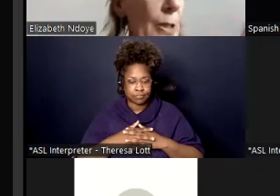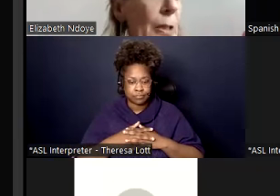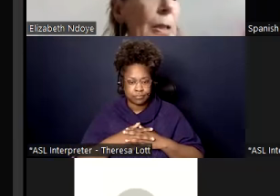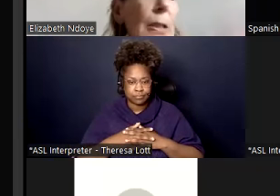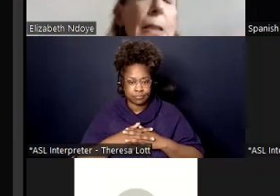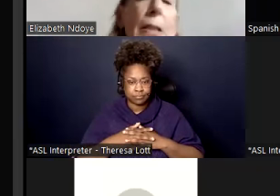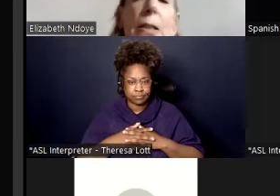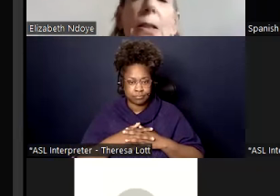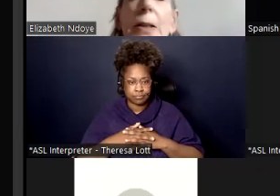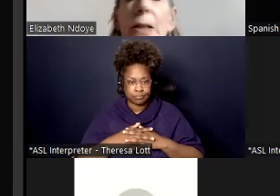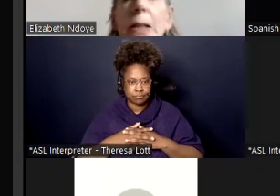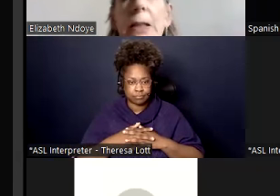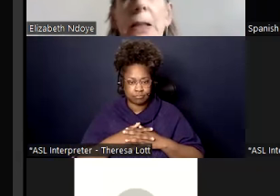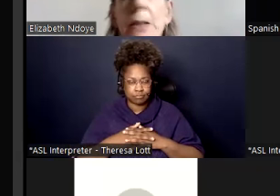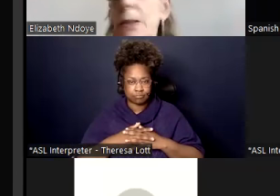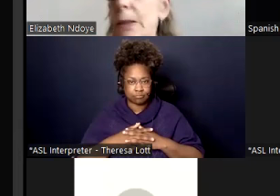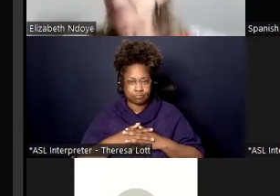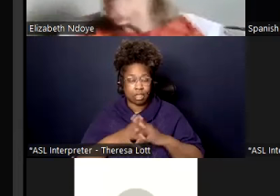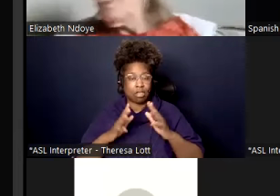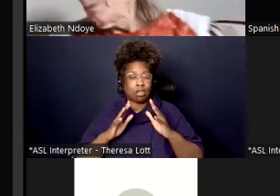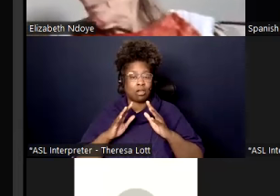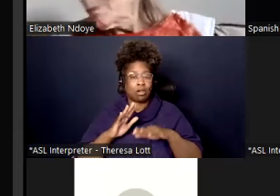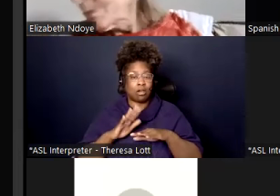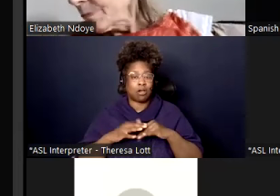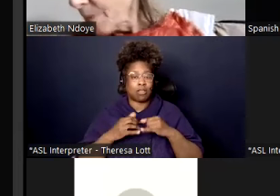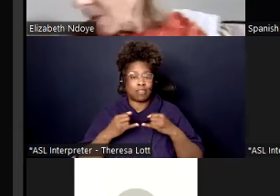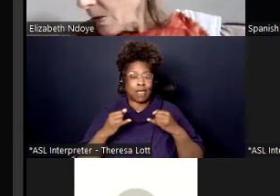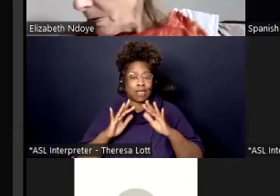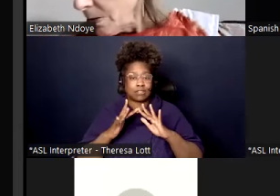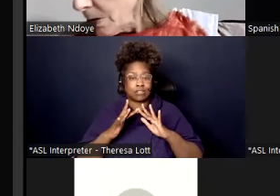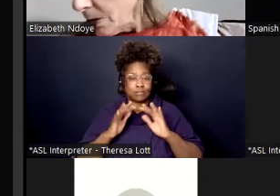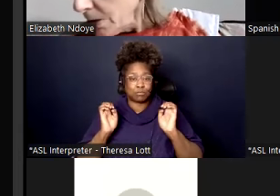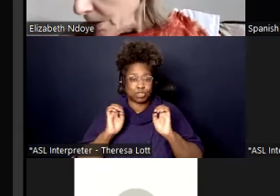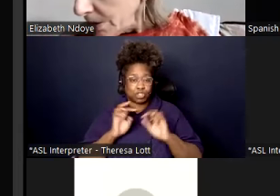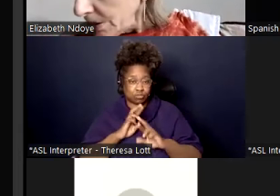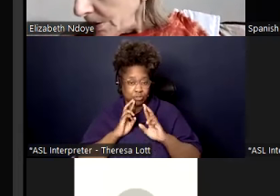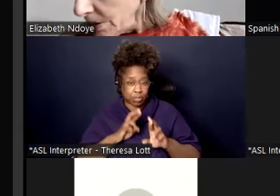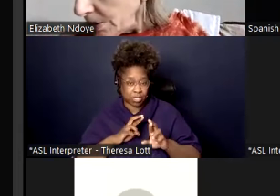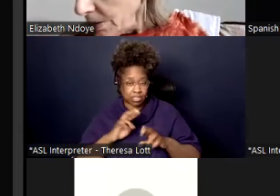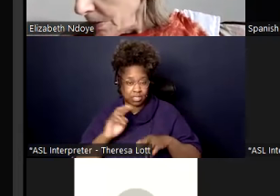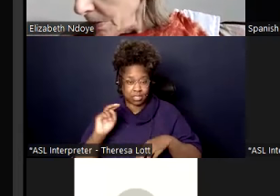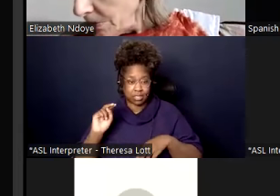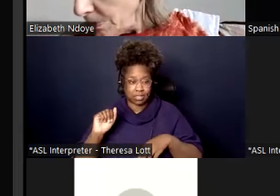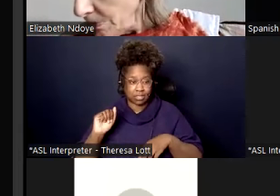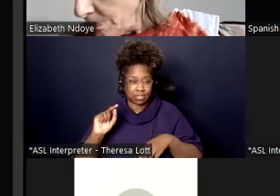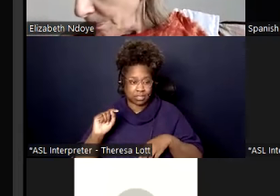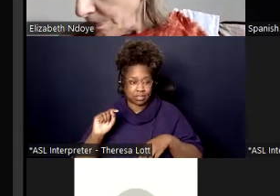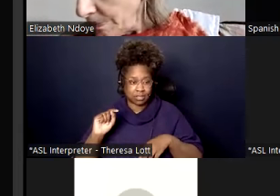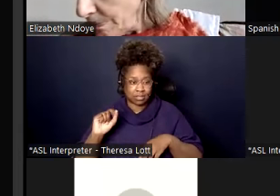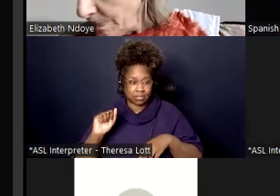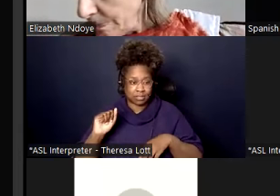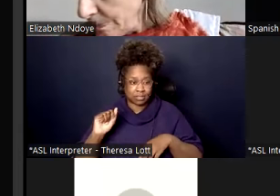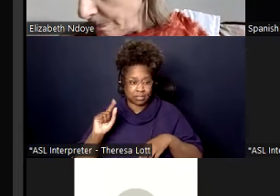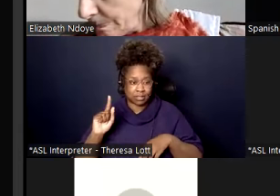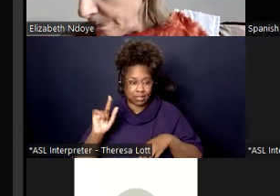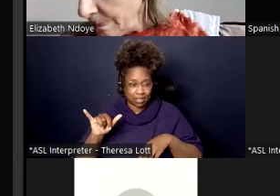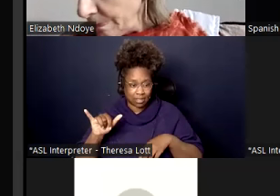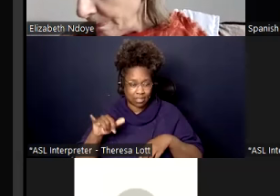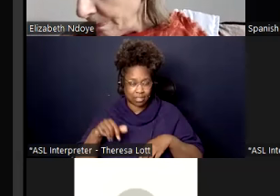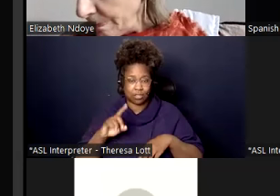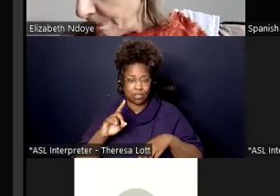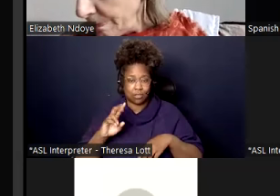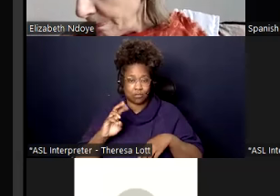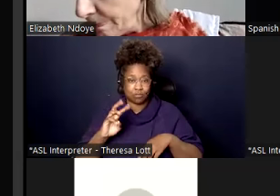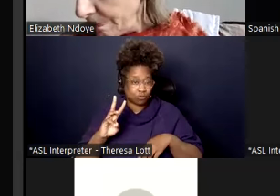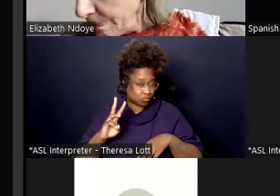Anything on emergency response that Natalie or Drew, you want to make sure we mention?